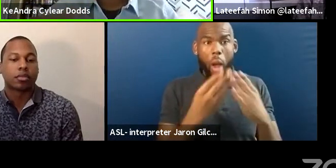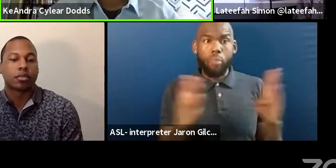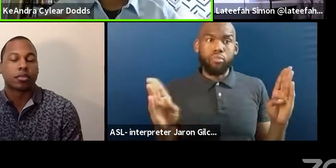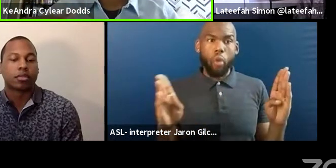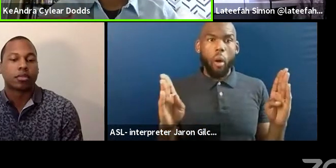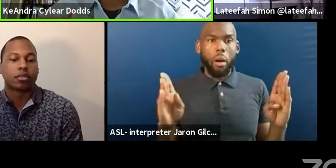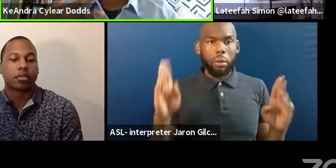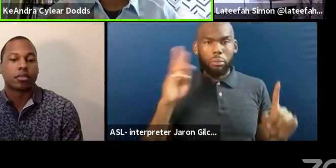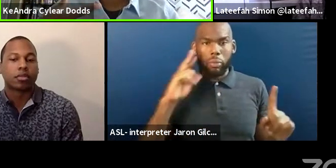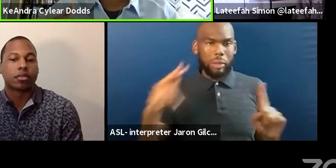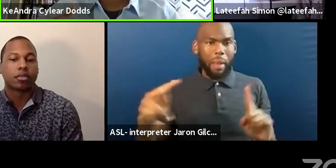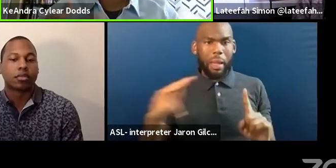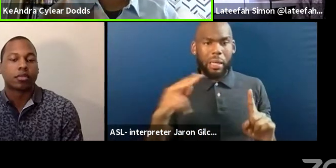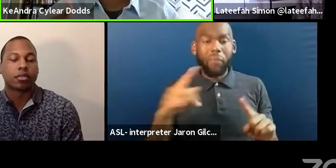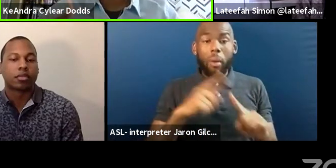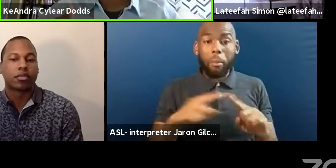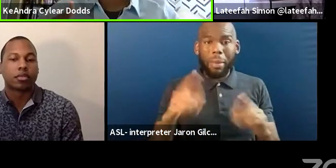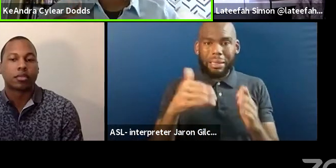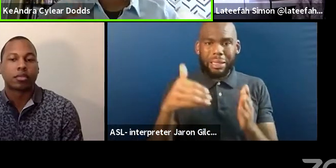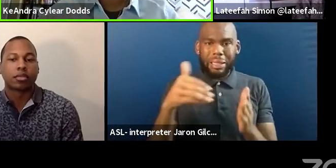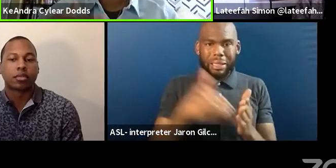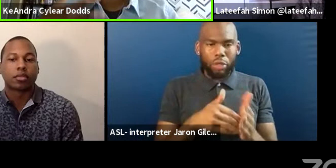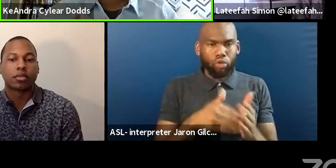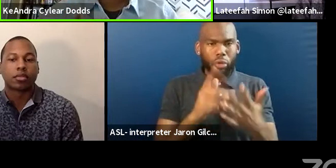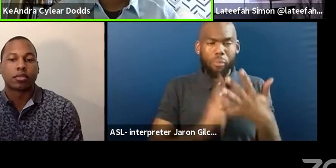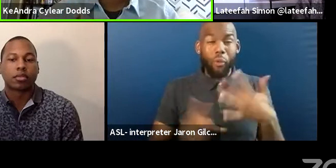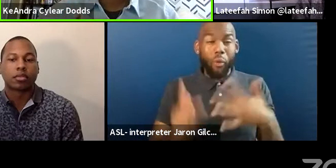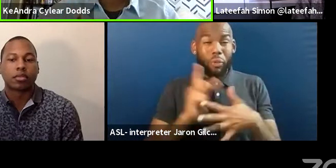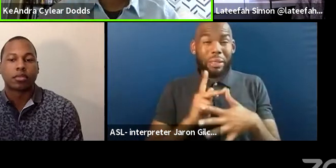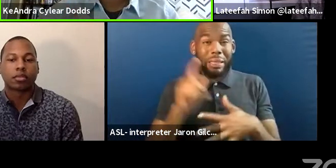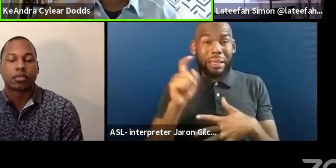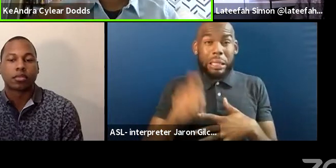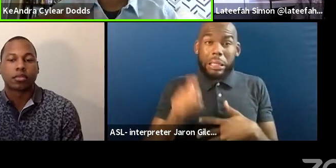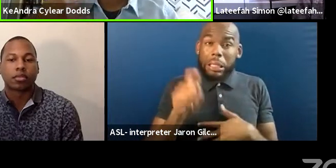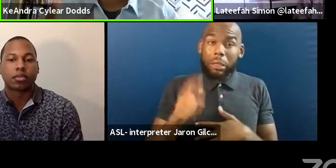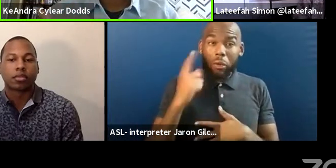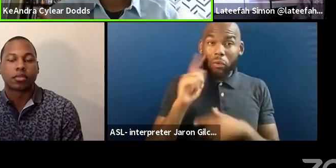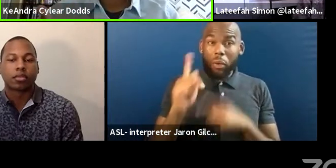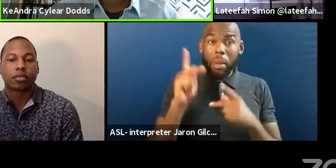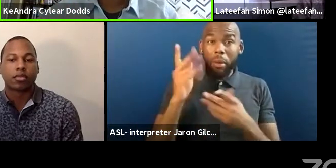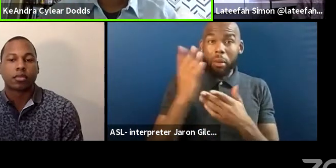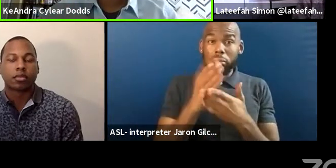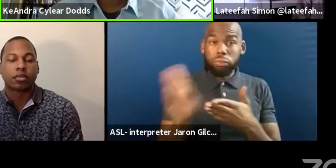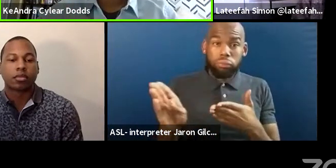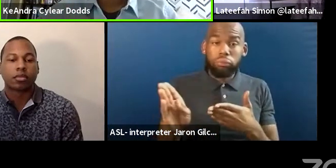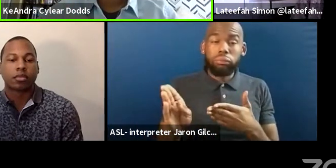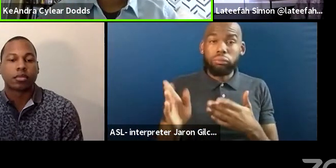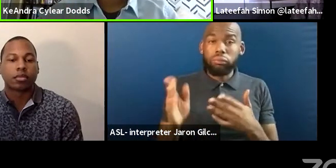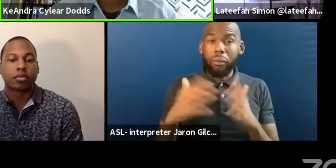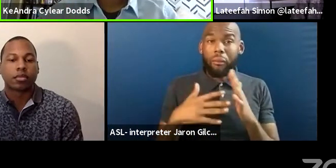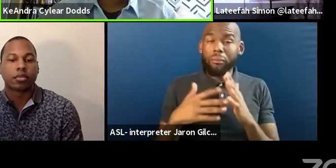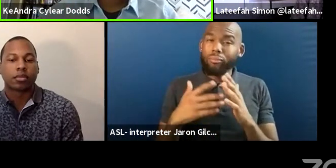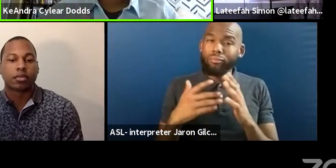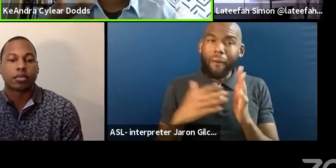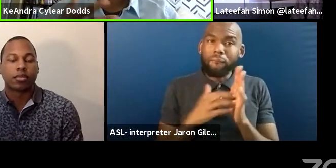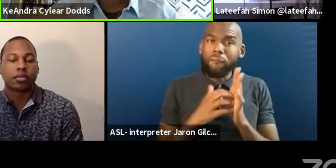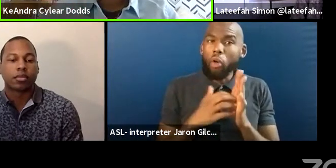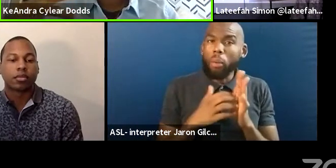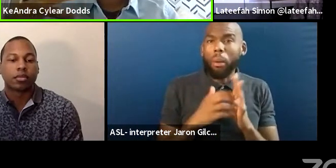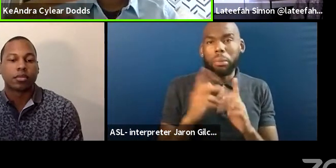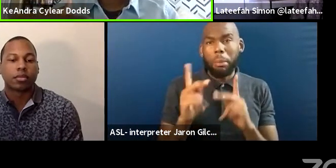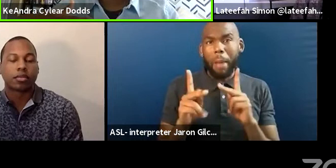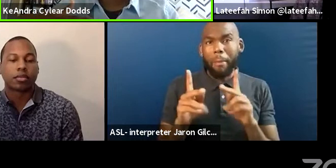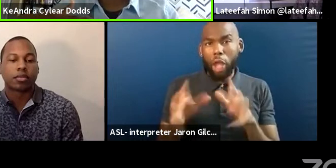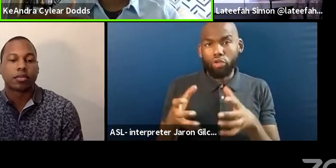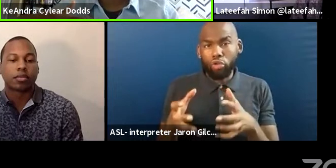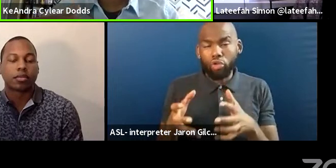also centering and prioritizing the needs of marginalized and vulnerable populations. And so, yeah, it's exciting to